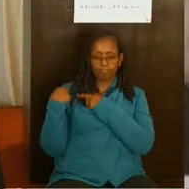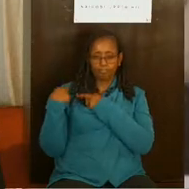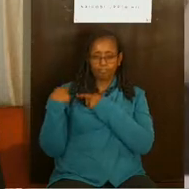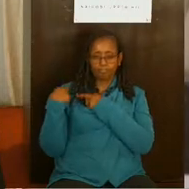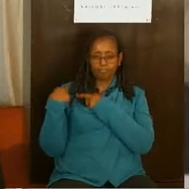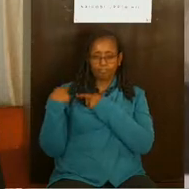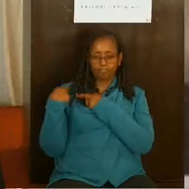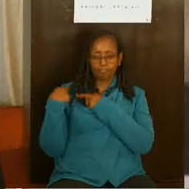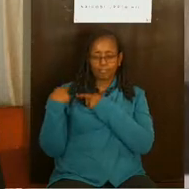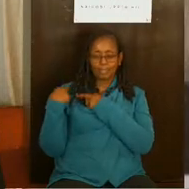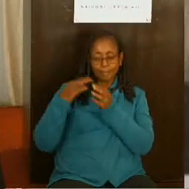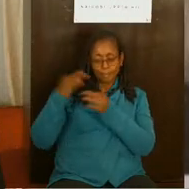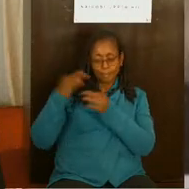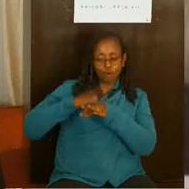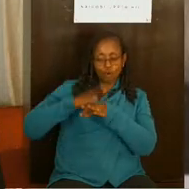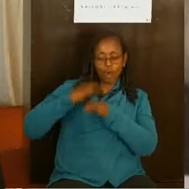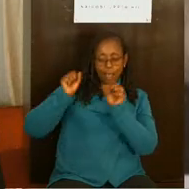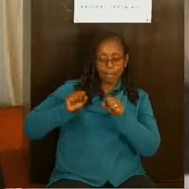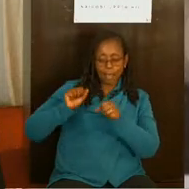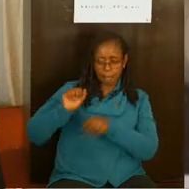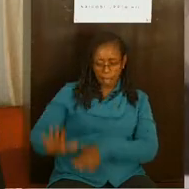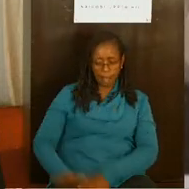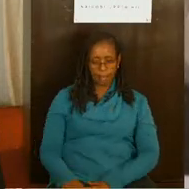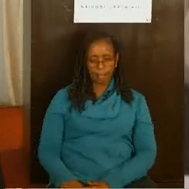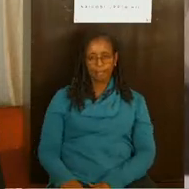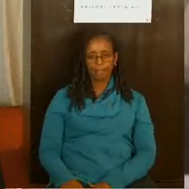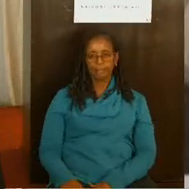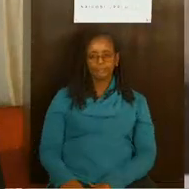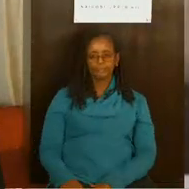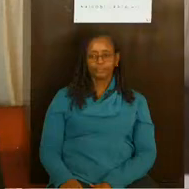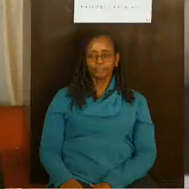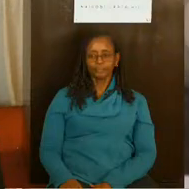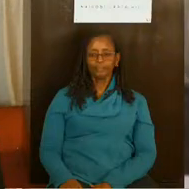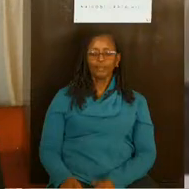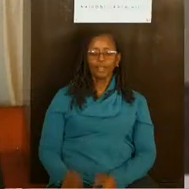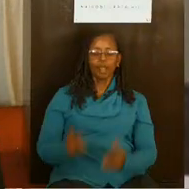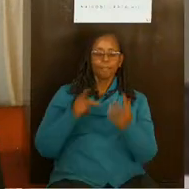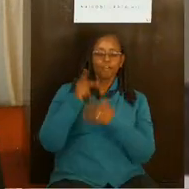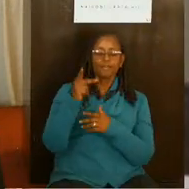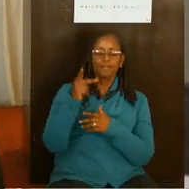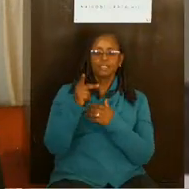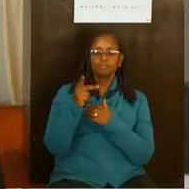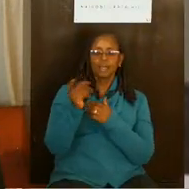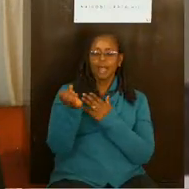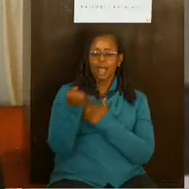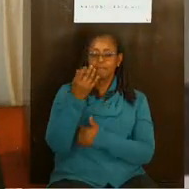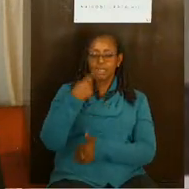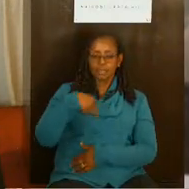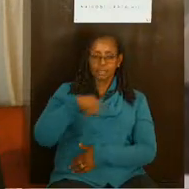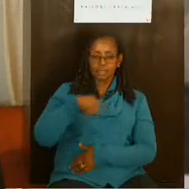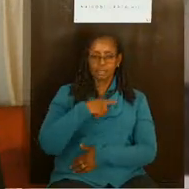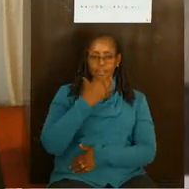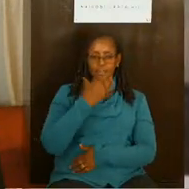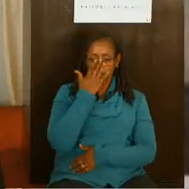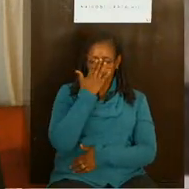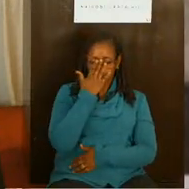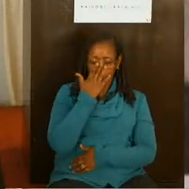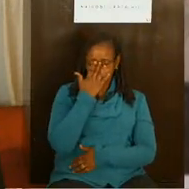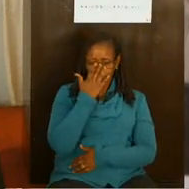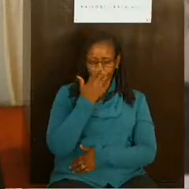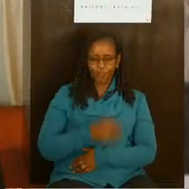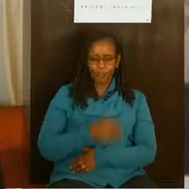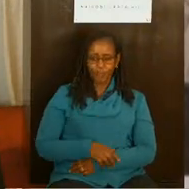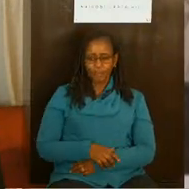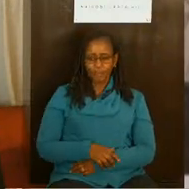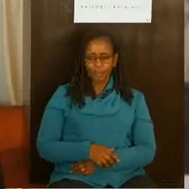to his ability lastly the prophet advised us wherever